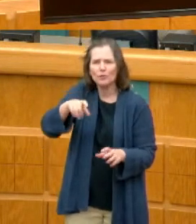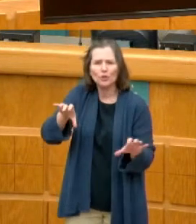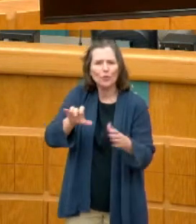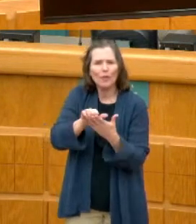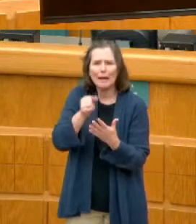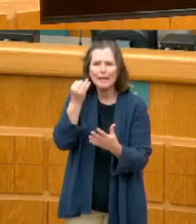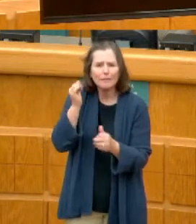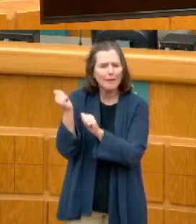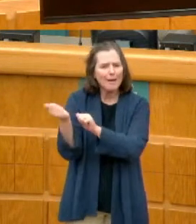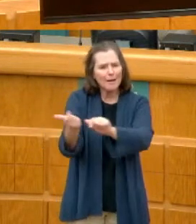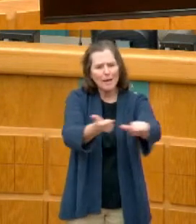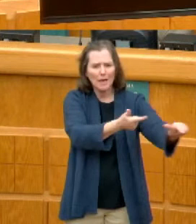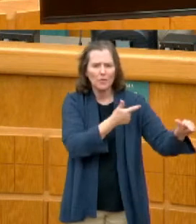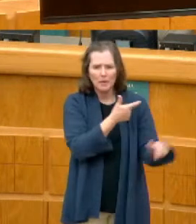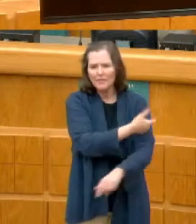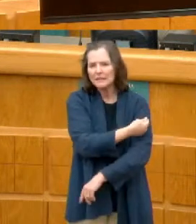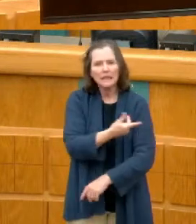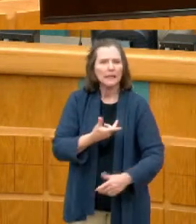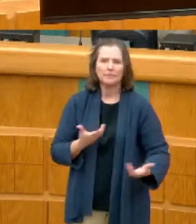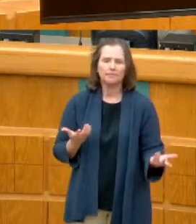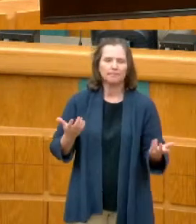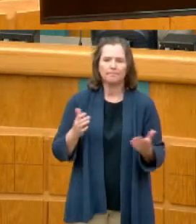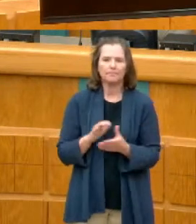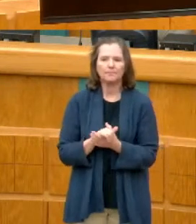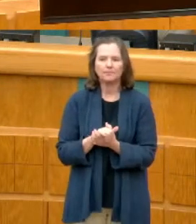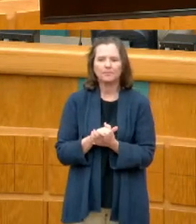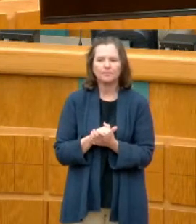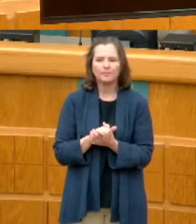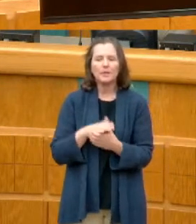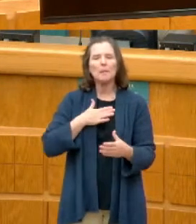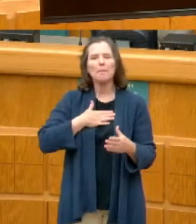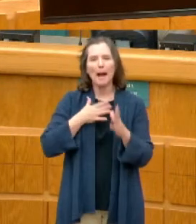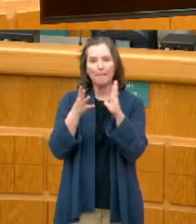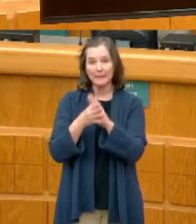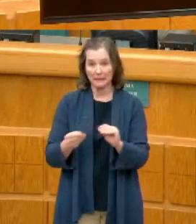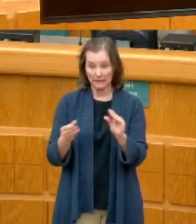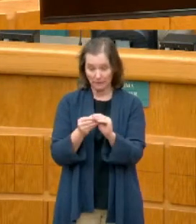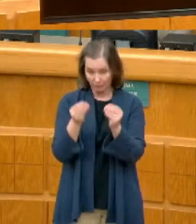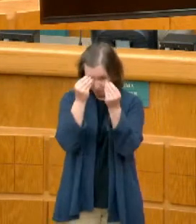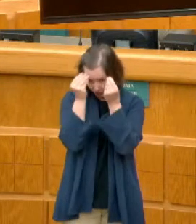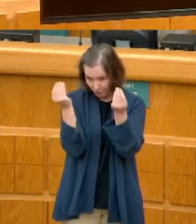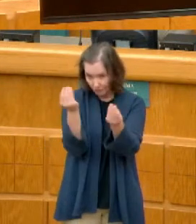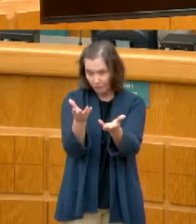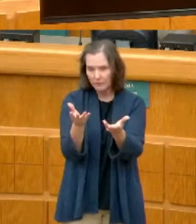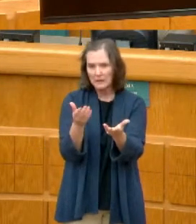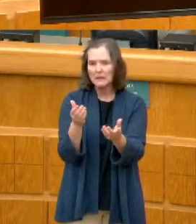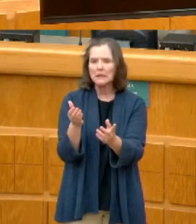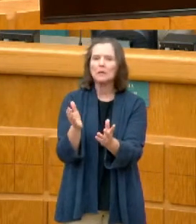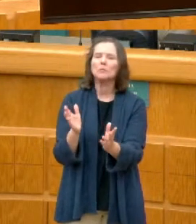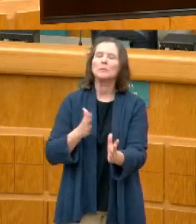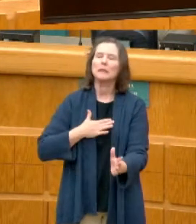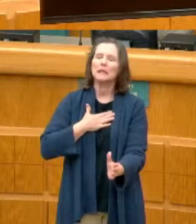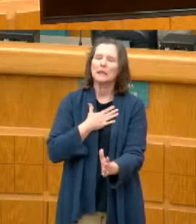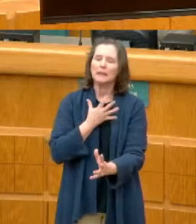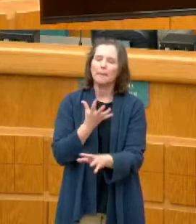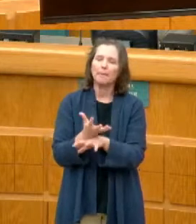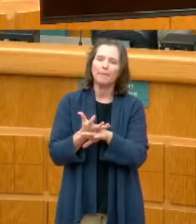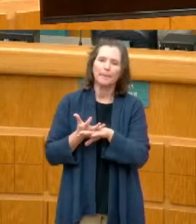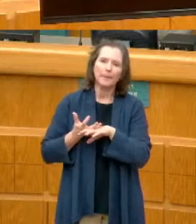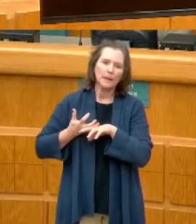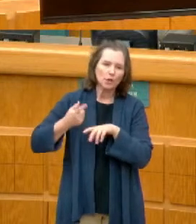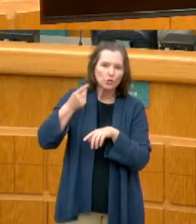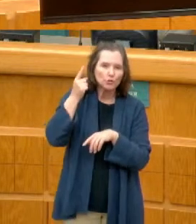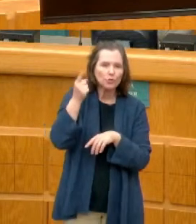me. But what I message to you is really, I implore you, if you